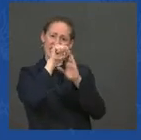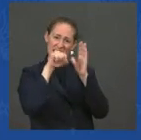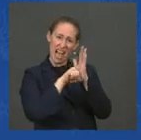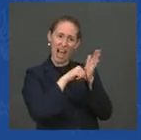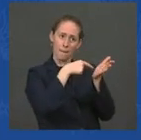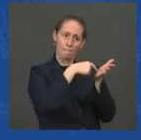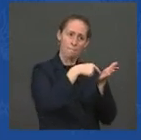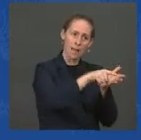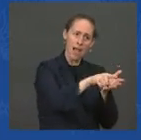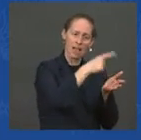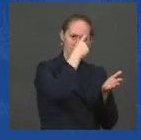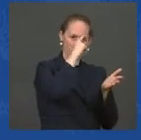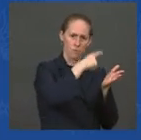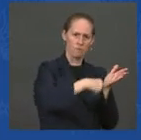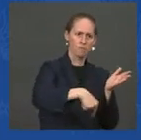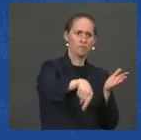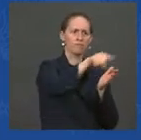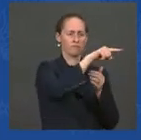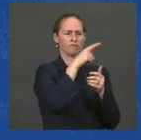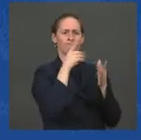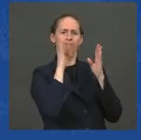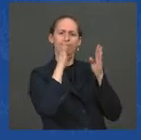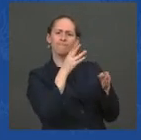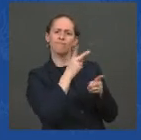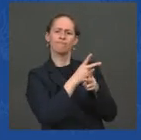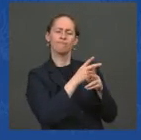care. America invests $500,